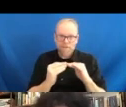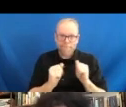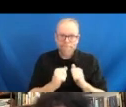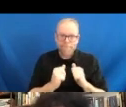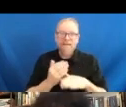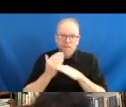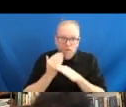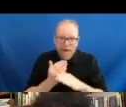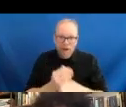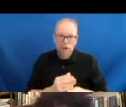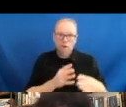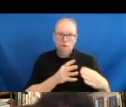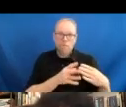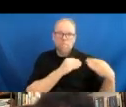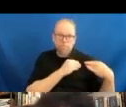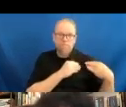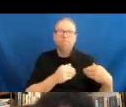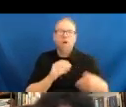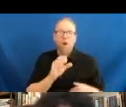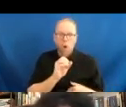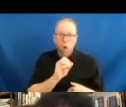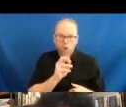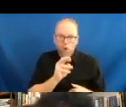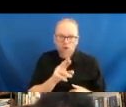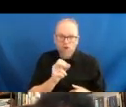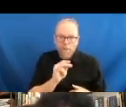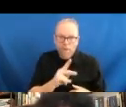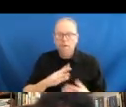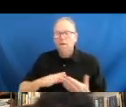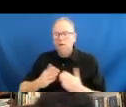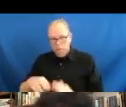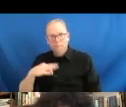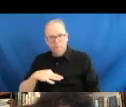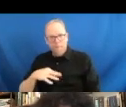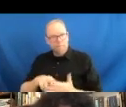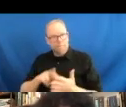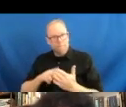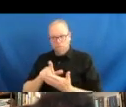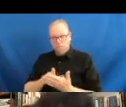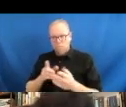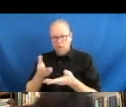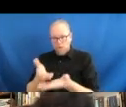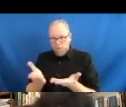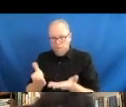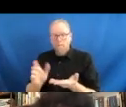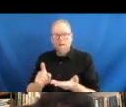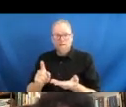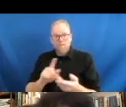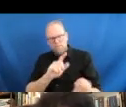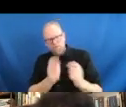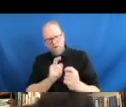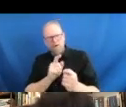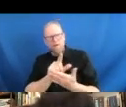shared ownership, and community benefit. This means attorneys must adapt their legal strategies